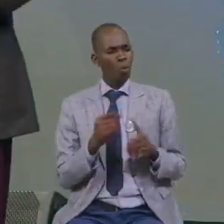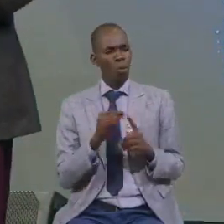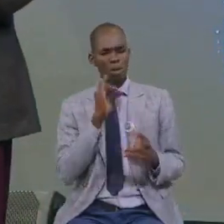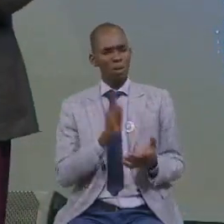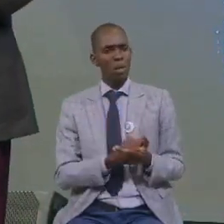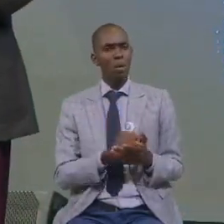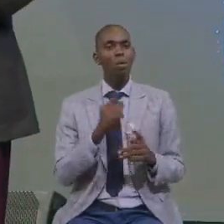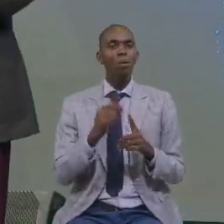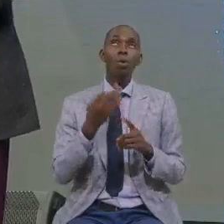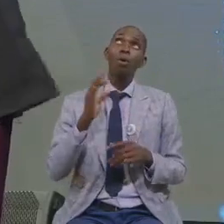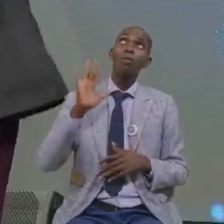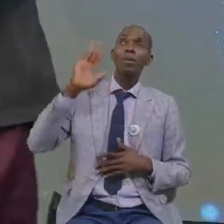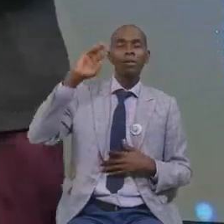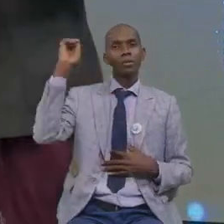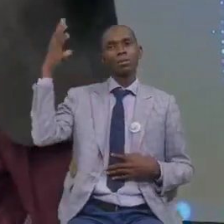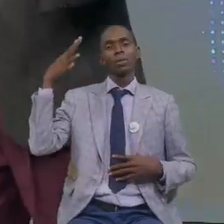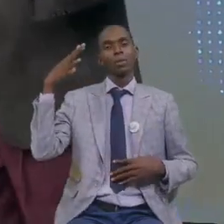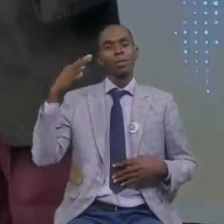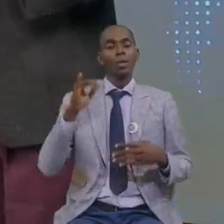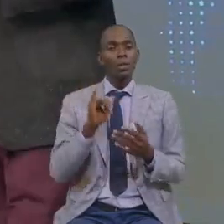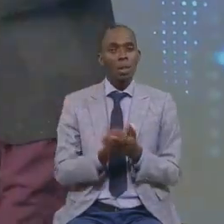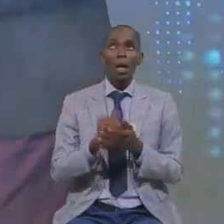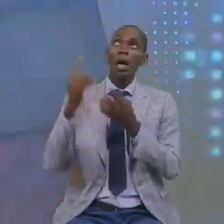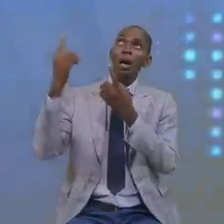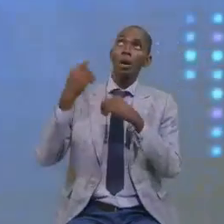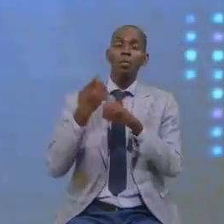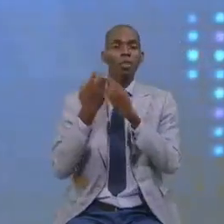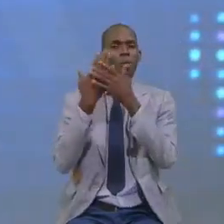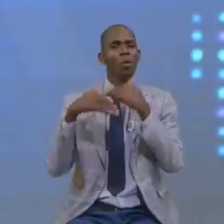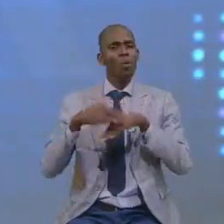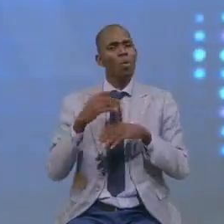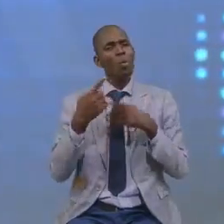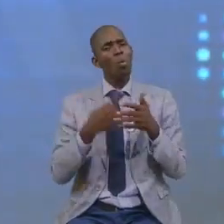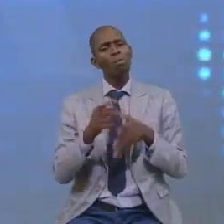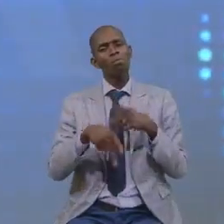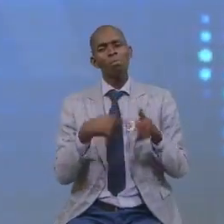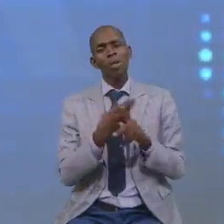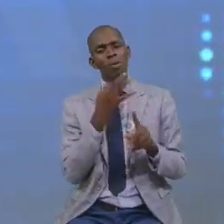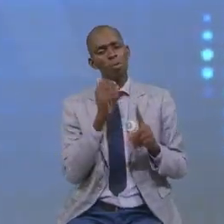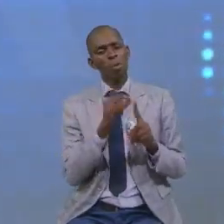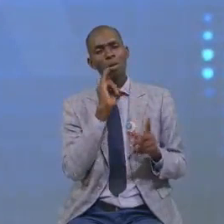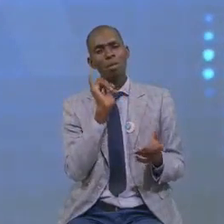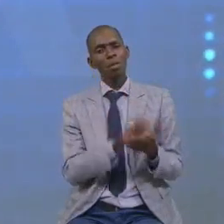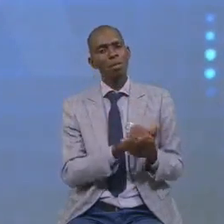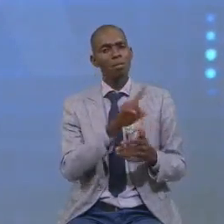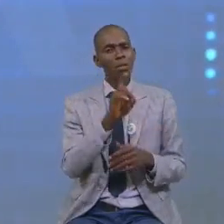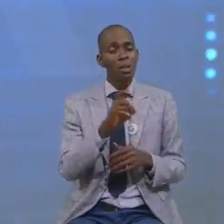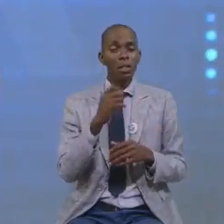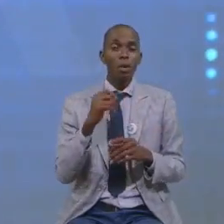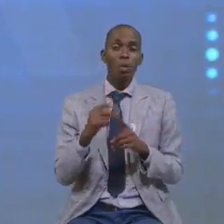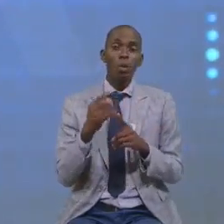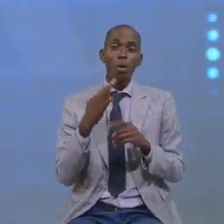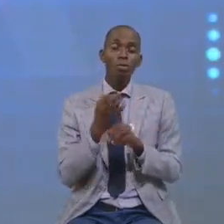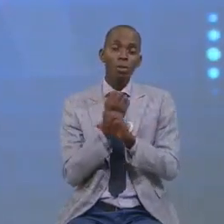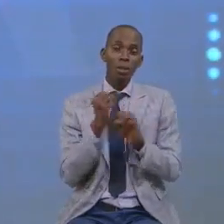his grace that comes from heaven. What word is that? The word of salvation that